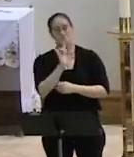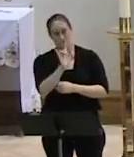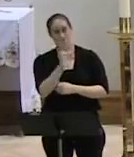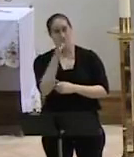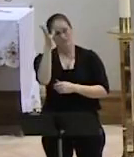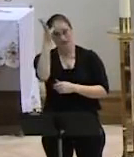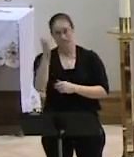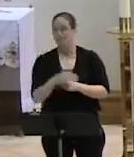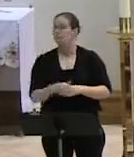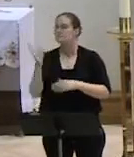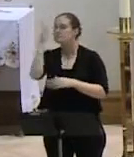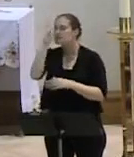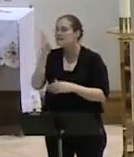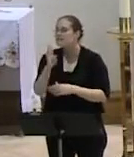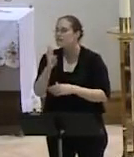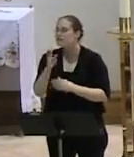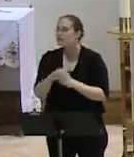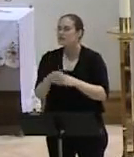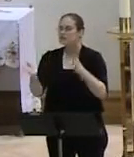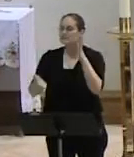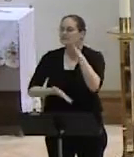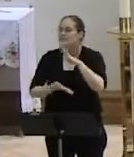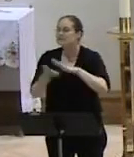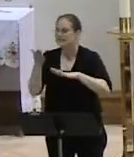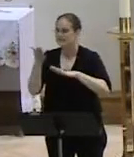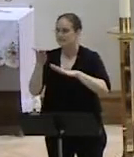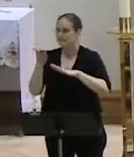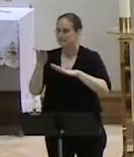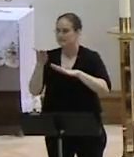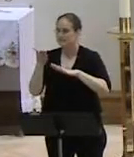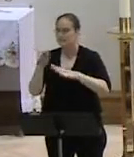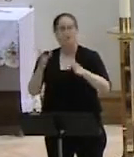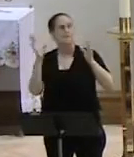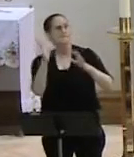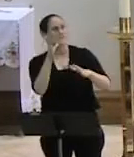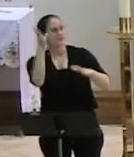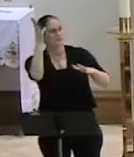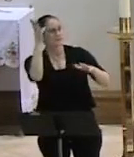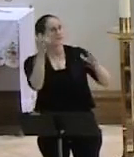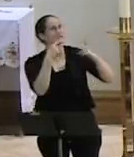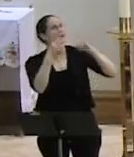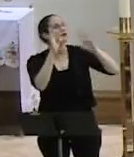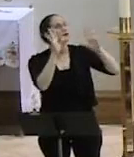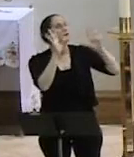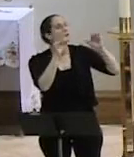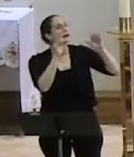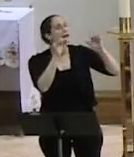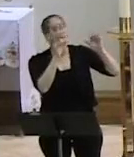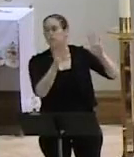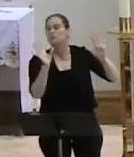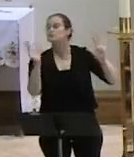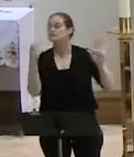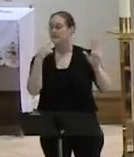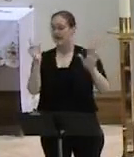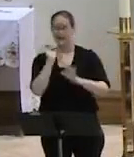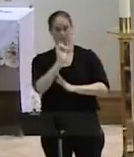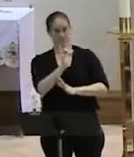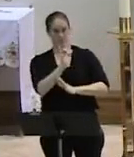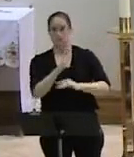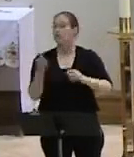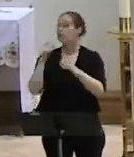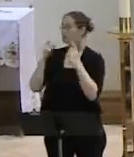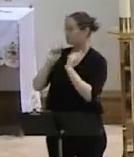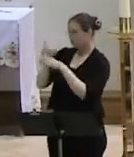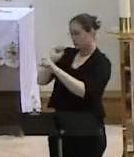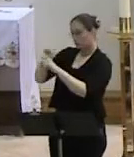Never ever leave until you say that to your parents before you leave. Even if you go to work, even if you